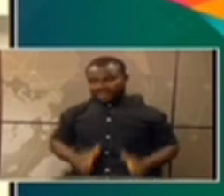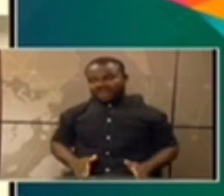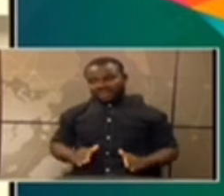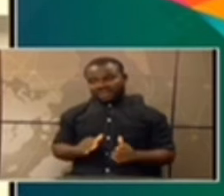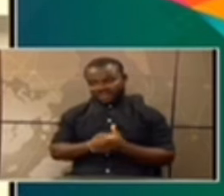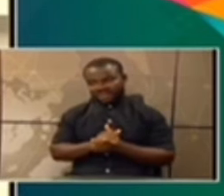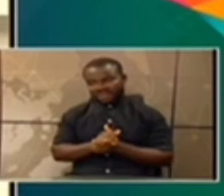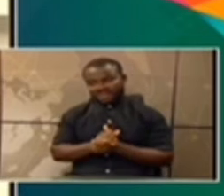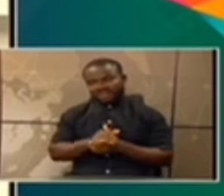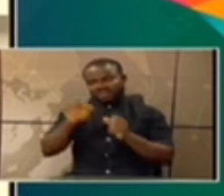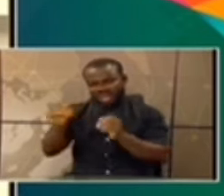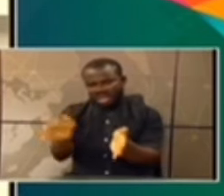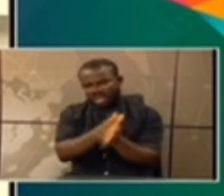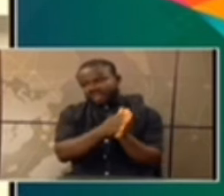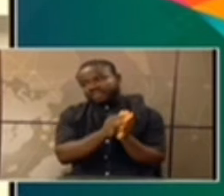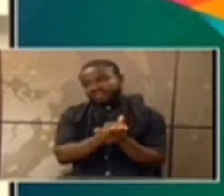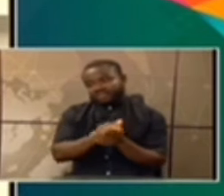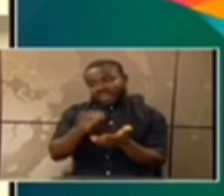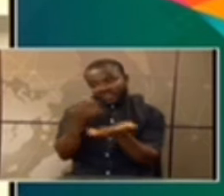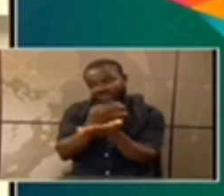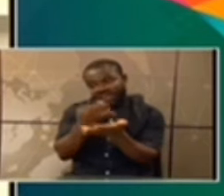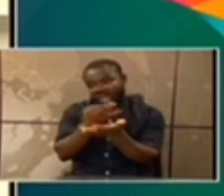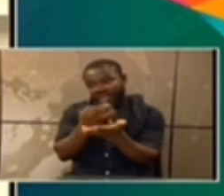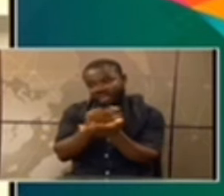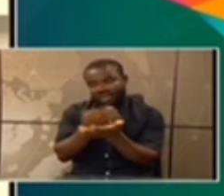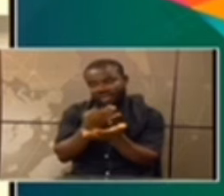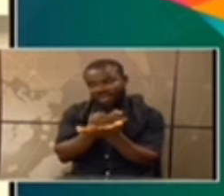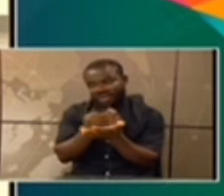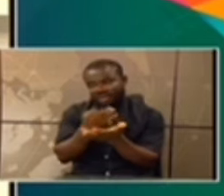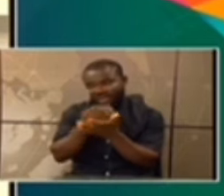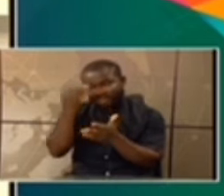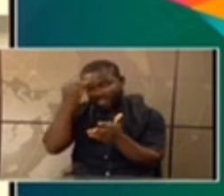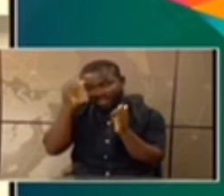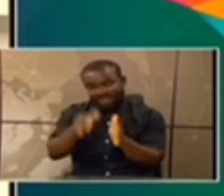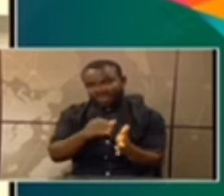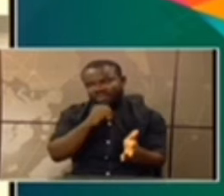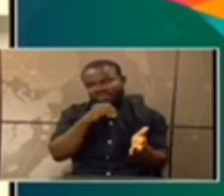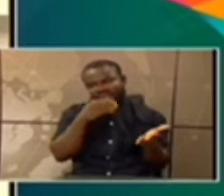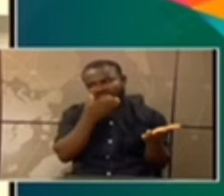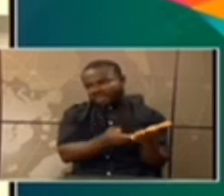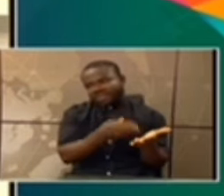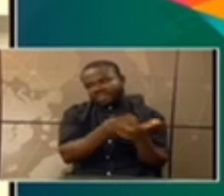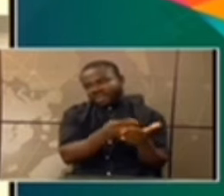Bisa no. Ebi ya osika no. Enru yente lands commission. Ni katane kutane yefeki.